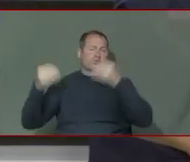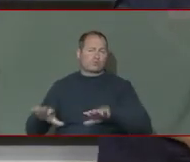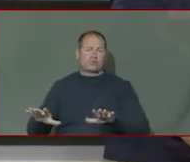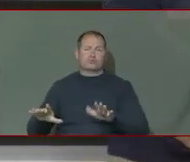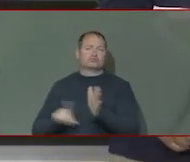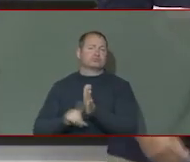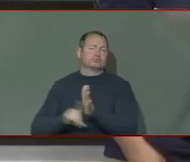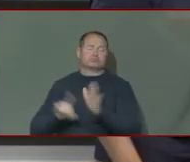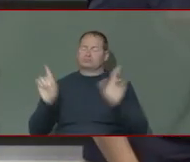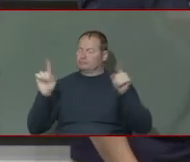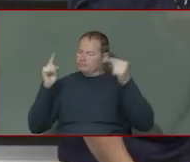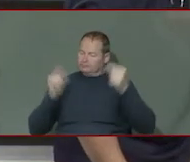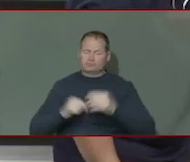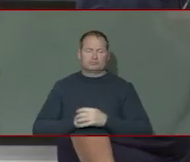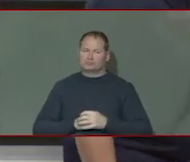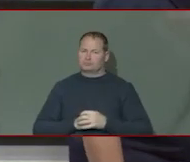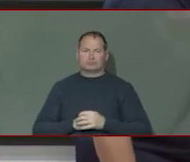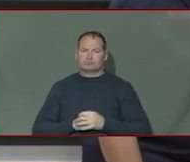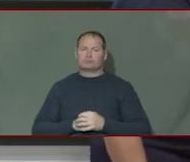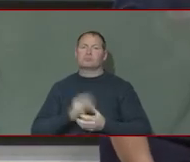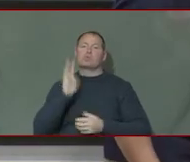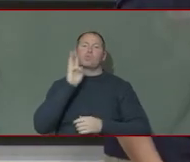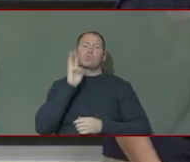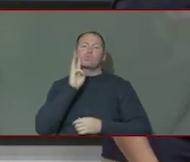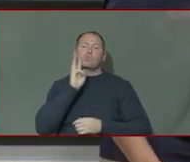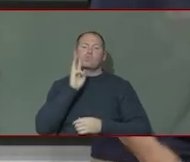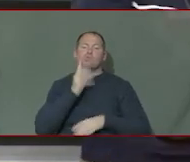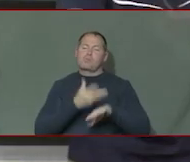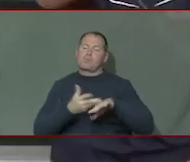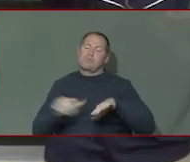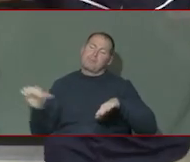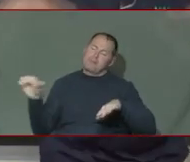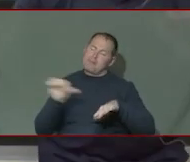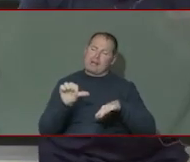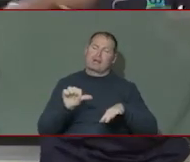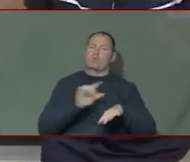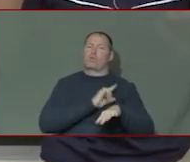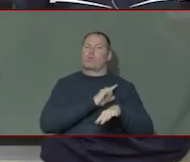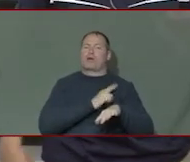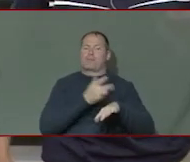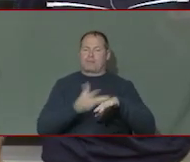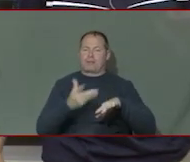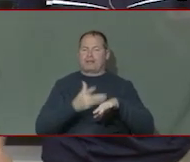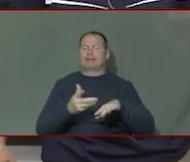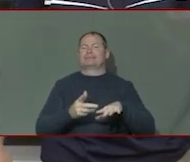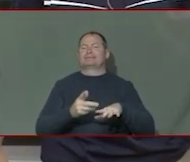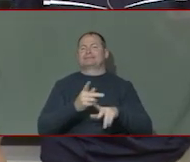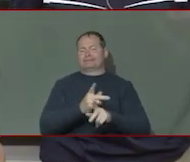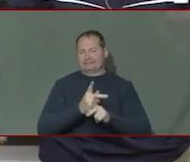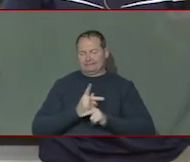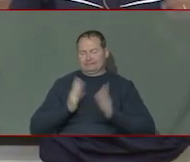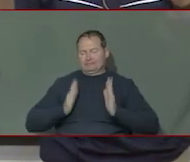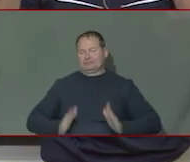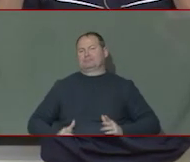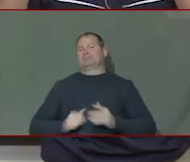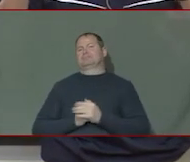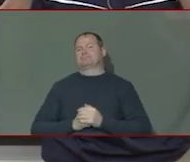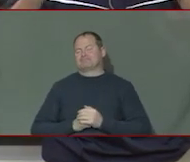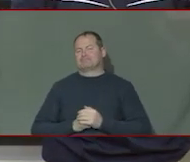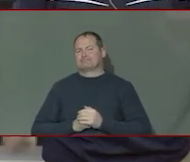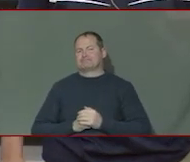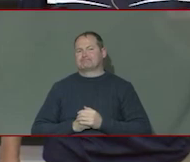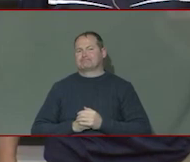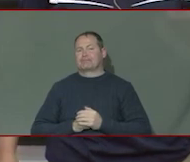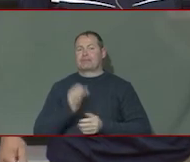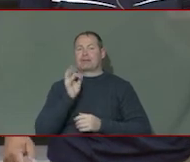the water through here. The water must go back to the blood because the blood stays in the body. So if I've had